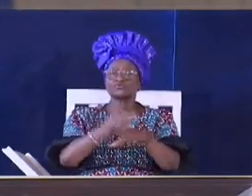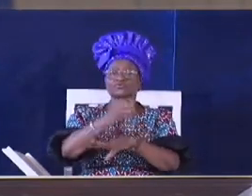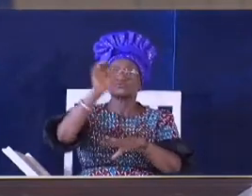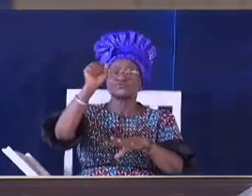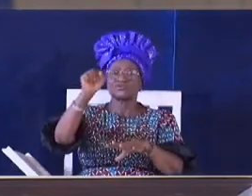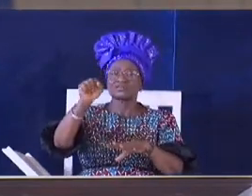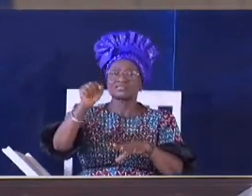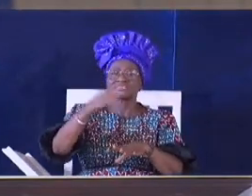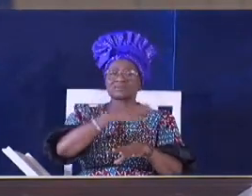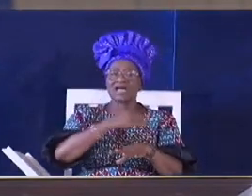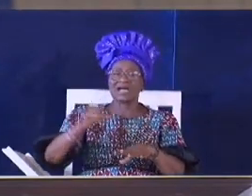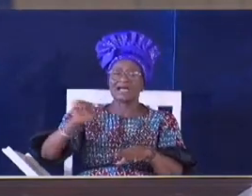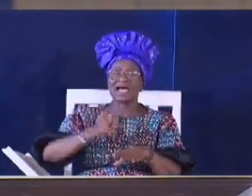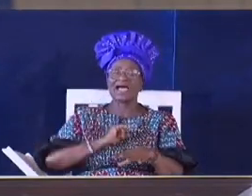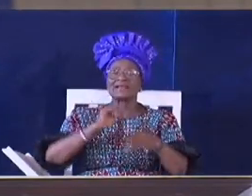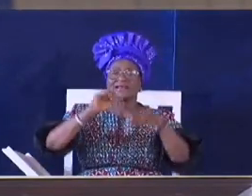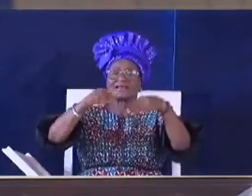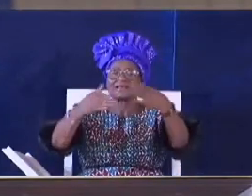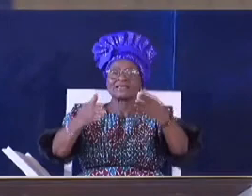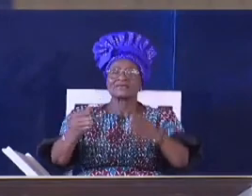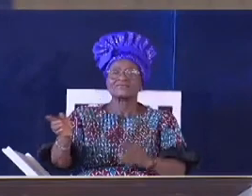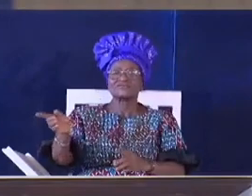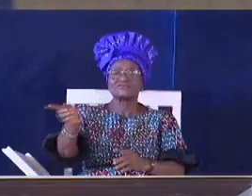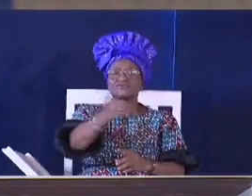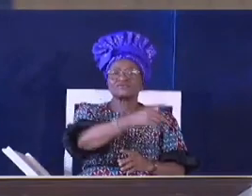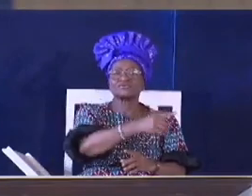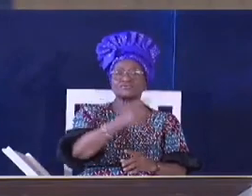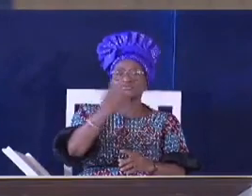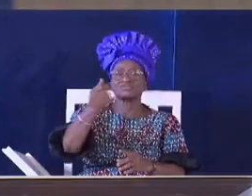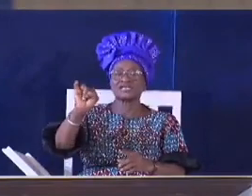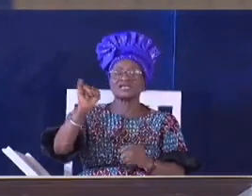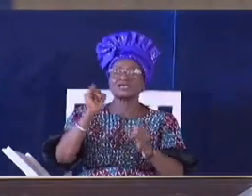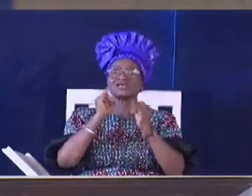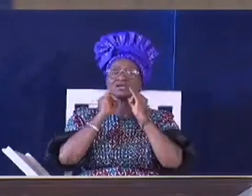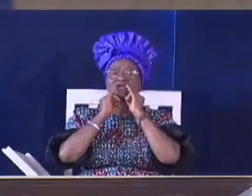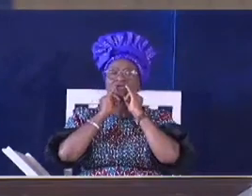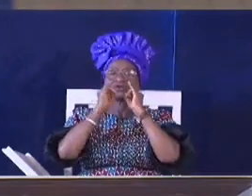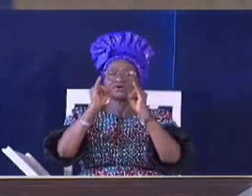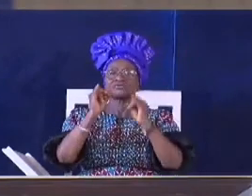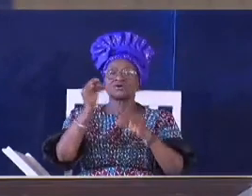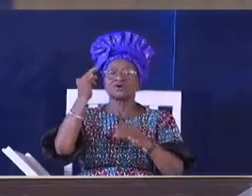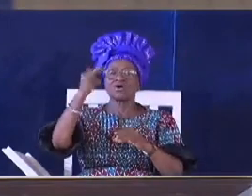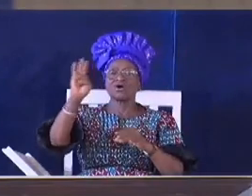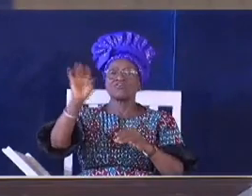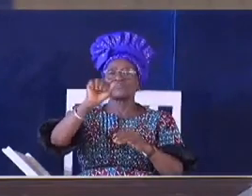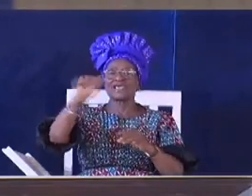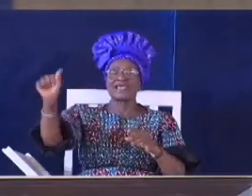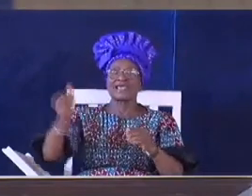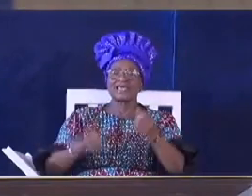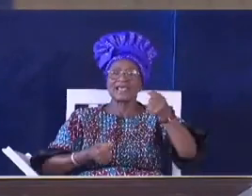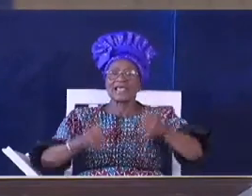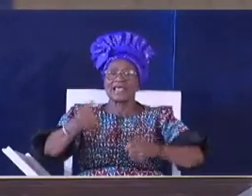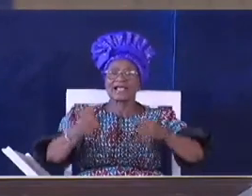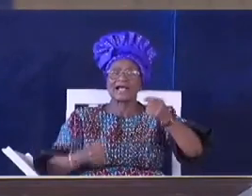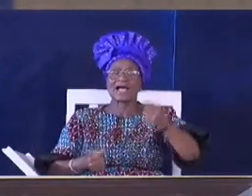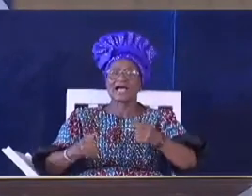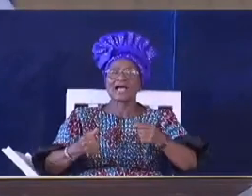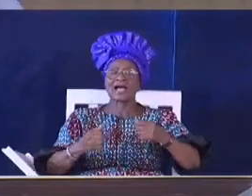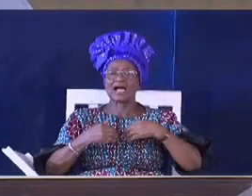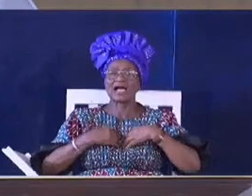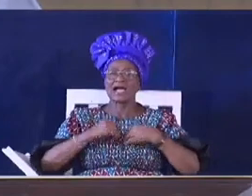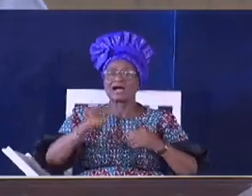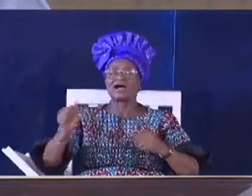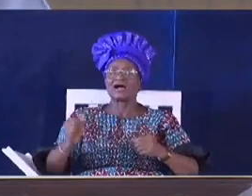And I gave you the illustration of a car having a head-on